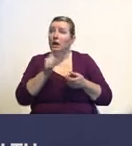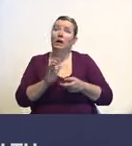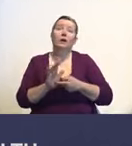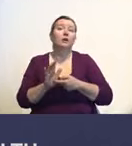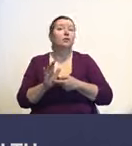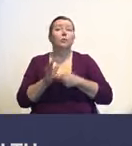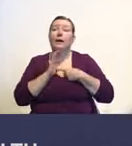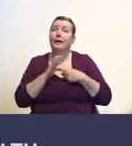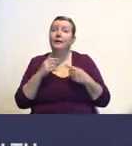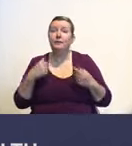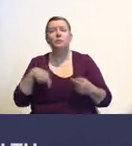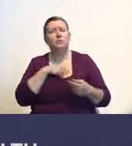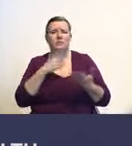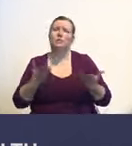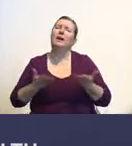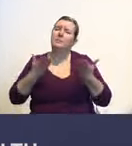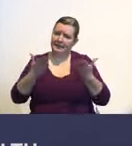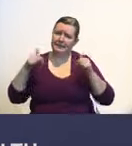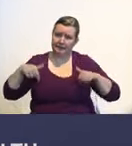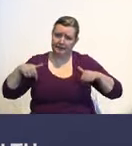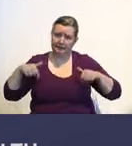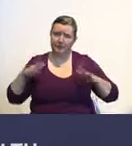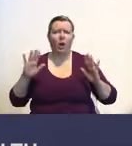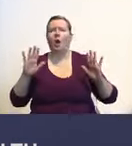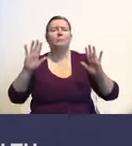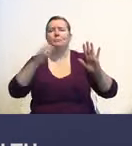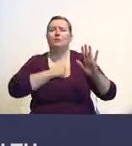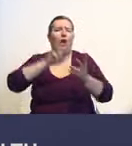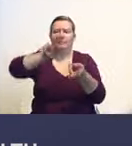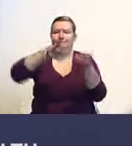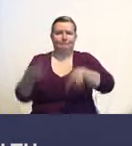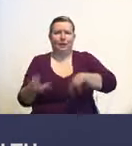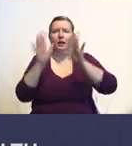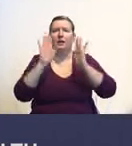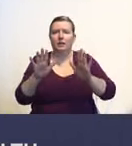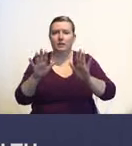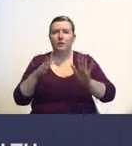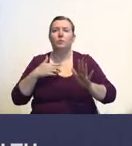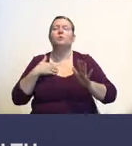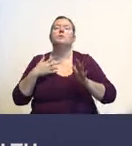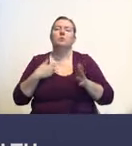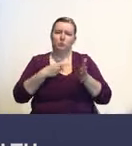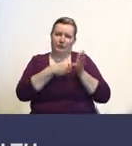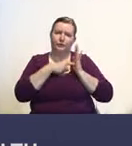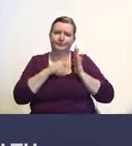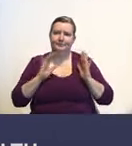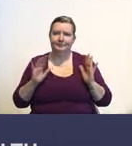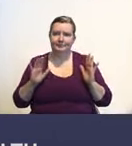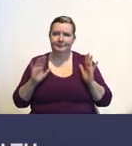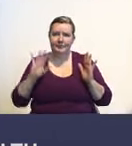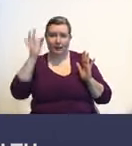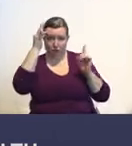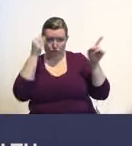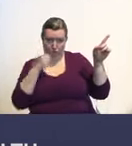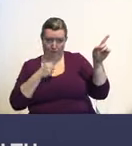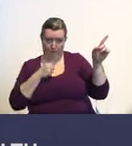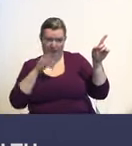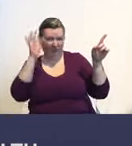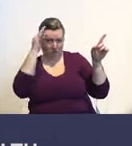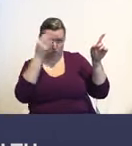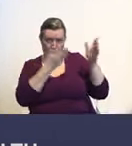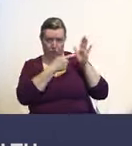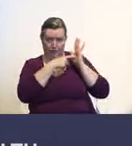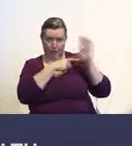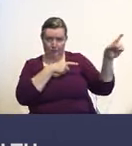those are, they're not recommendations, they're mandates. So that's certainly left. I think we'll review the masking for state offices